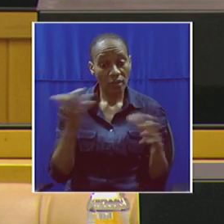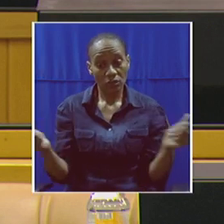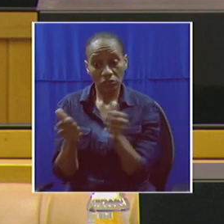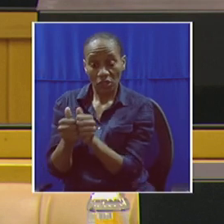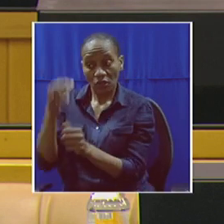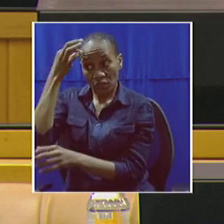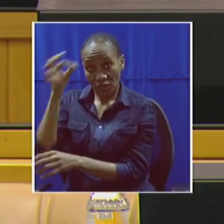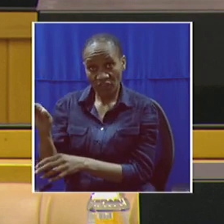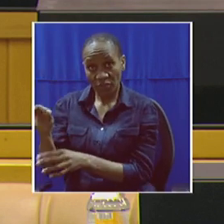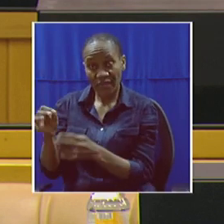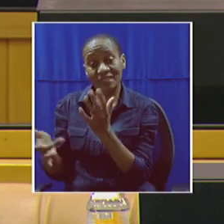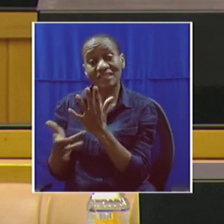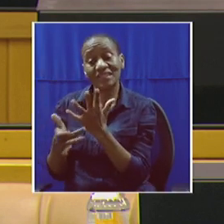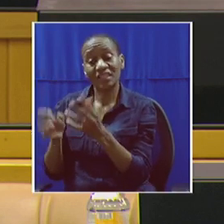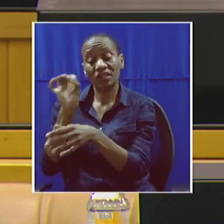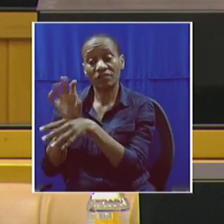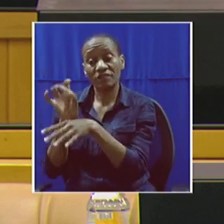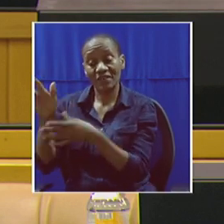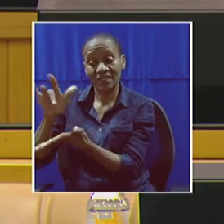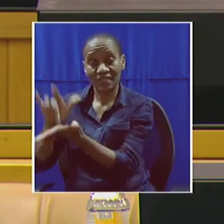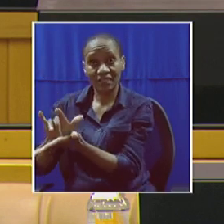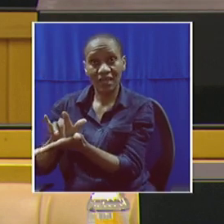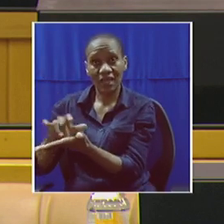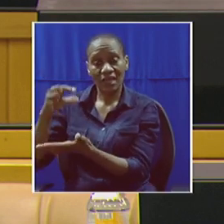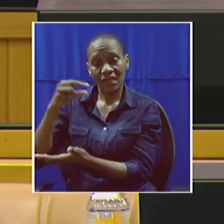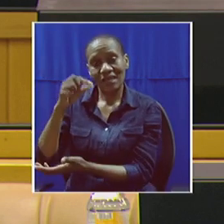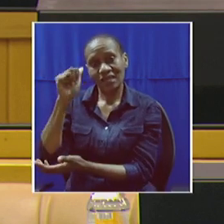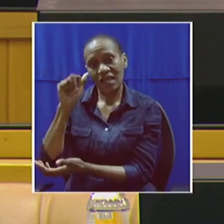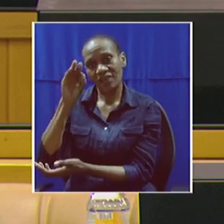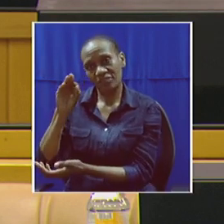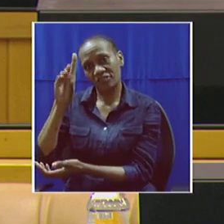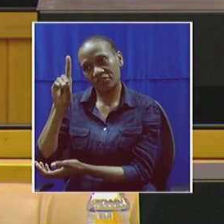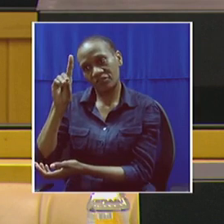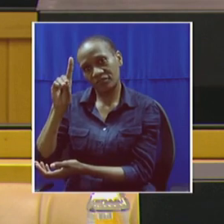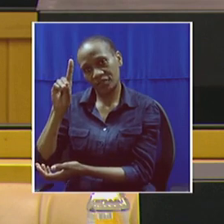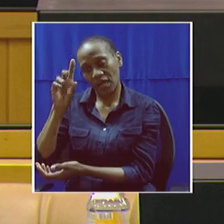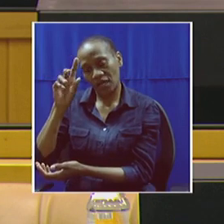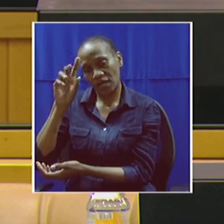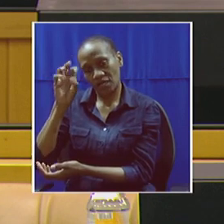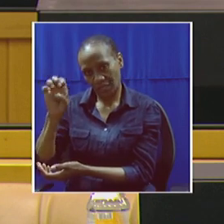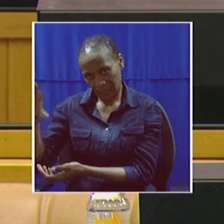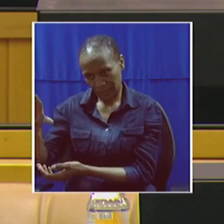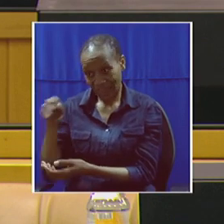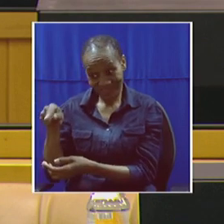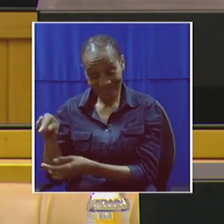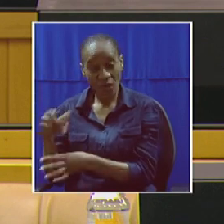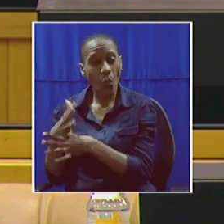of government Tech technical advisory Center which we call Gtech which incorporates a variety of initiatives that will be